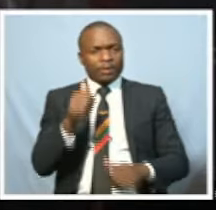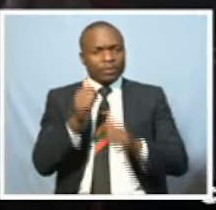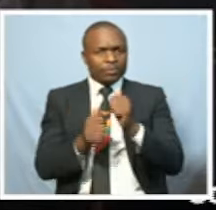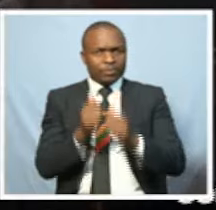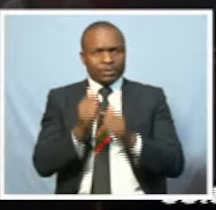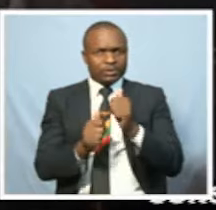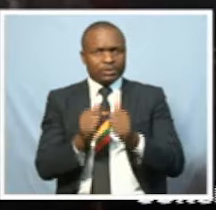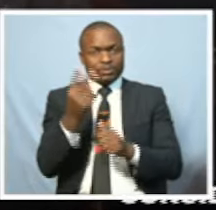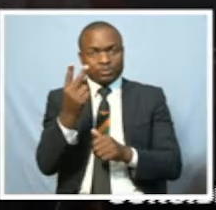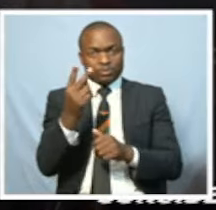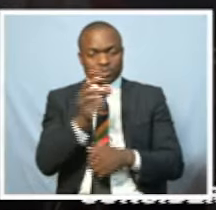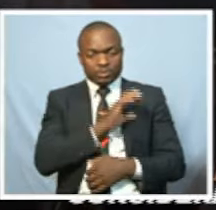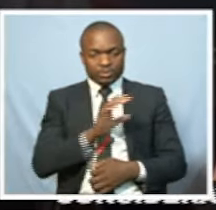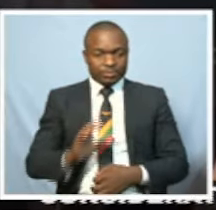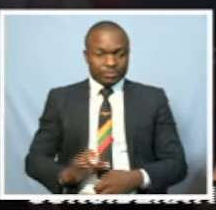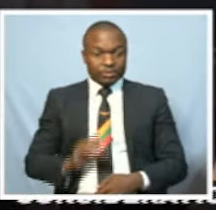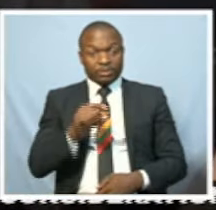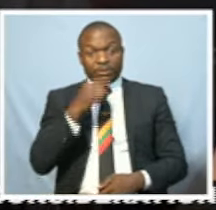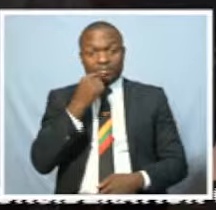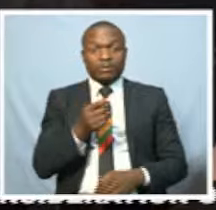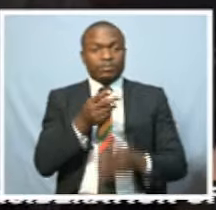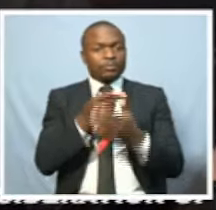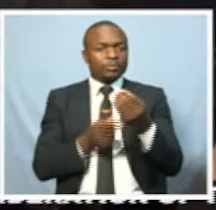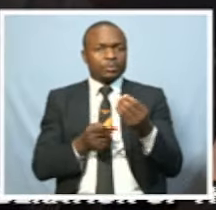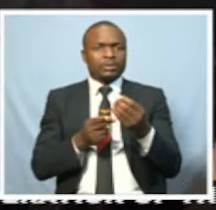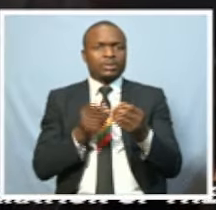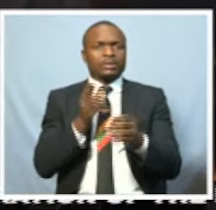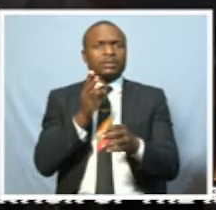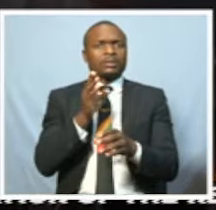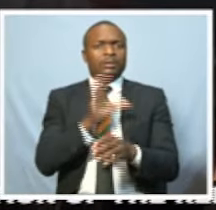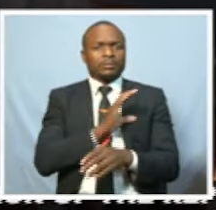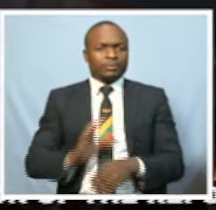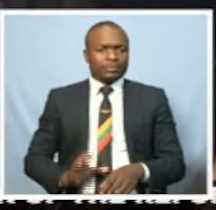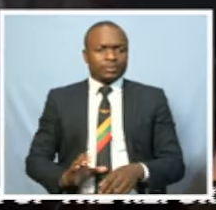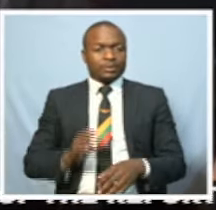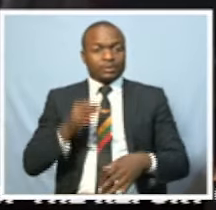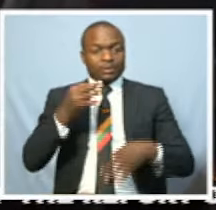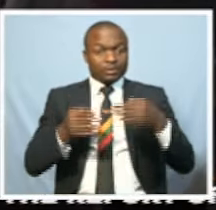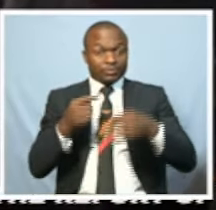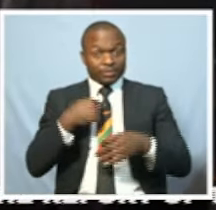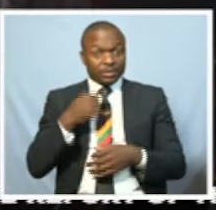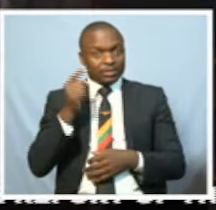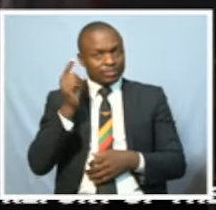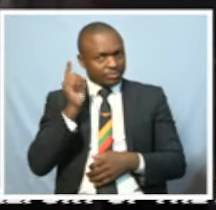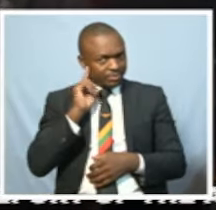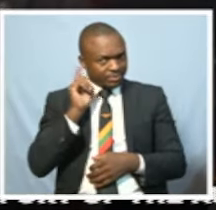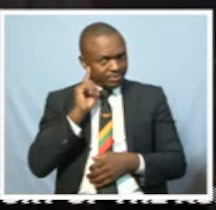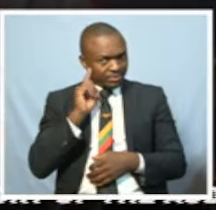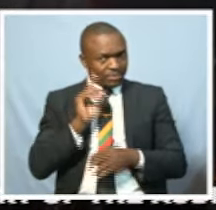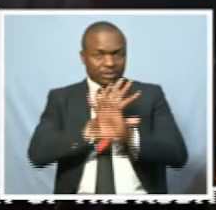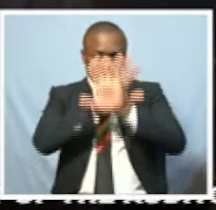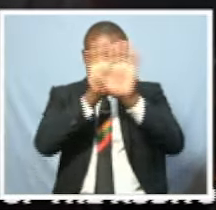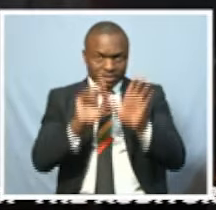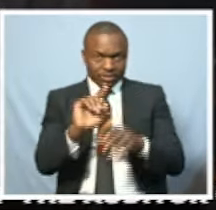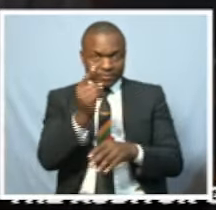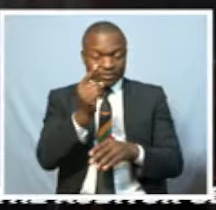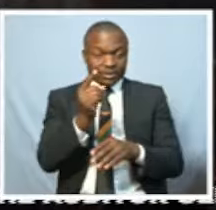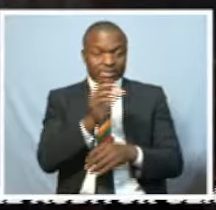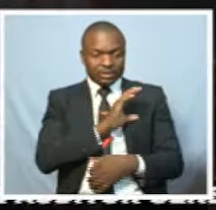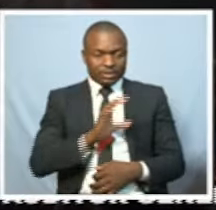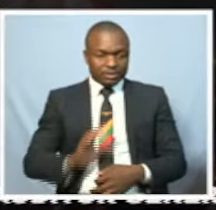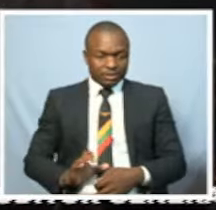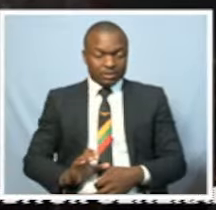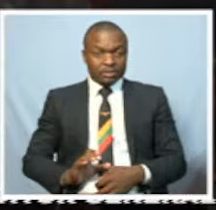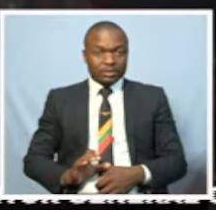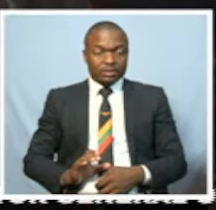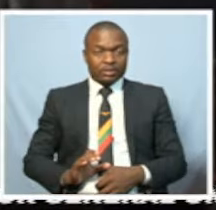said both contractors, if I got you right, correctly, because you said the first contractor, the